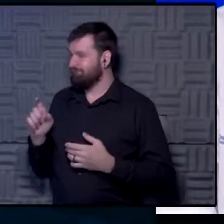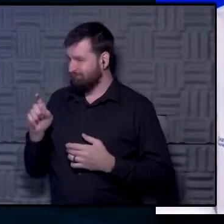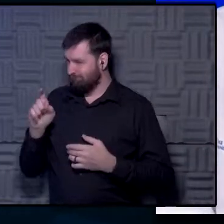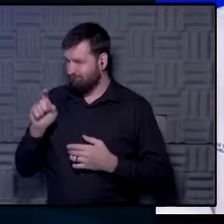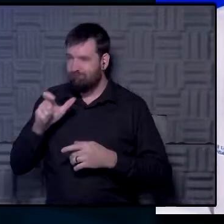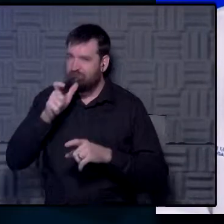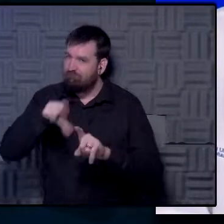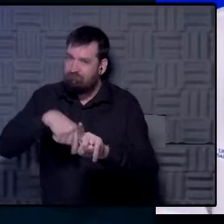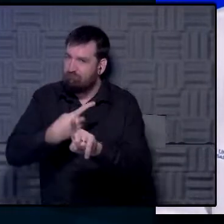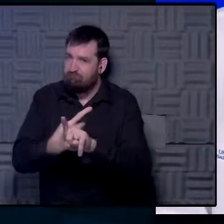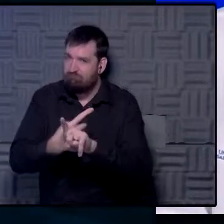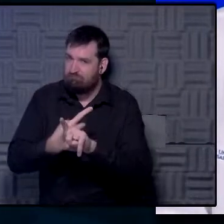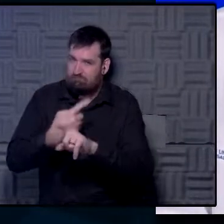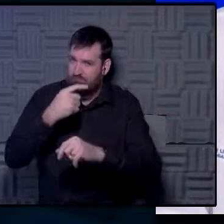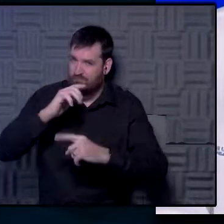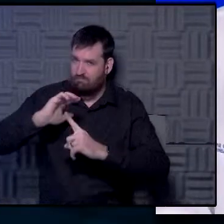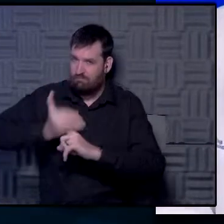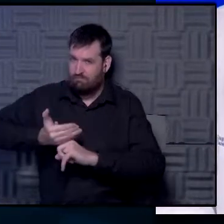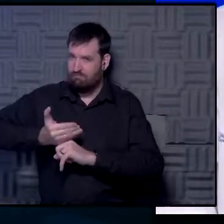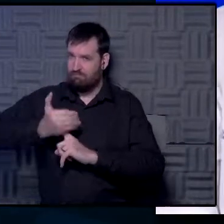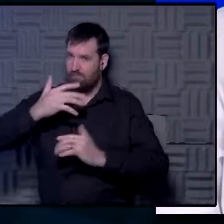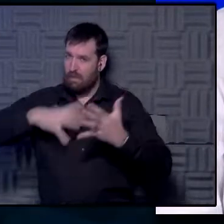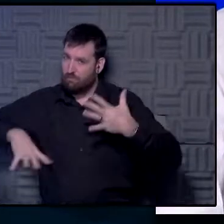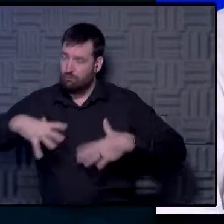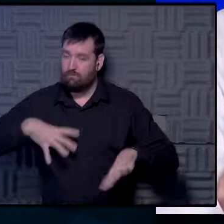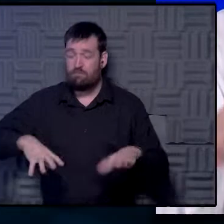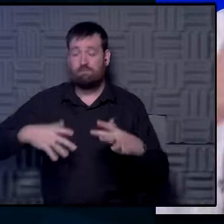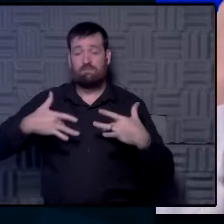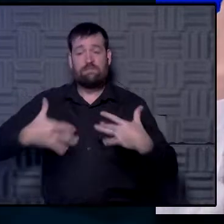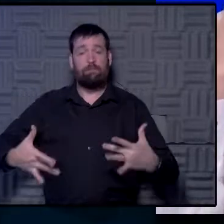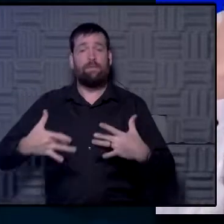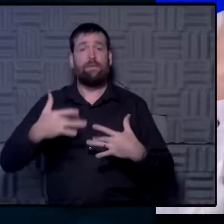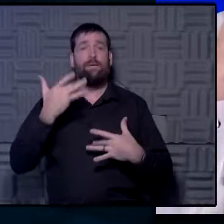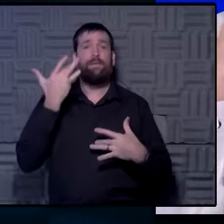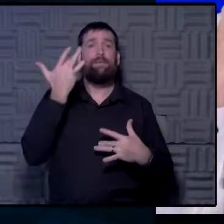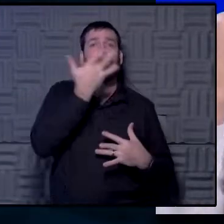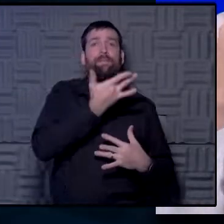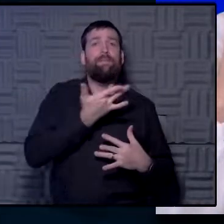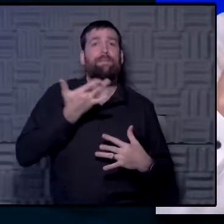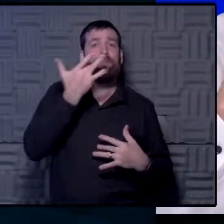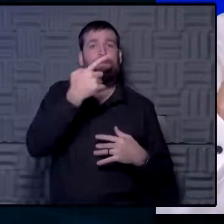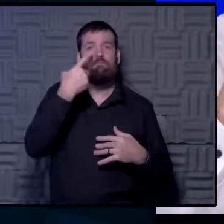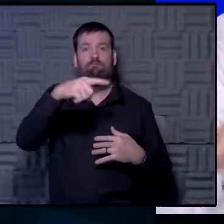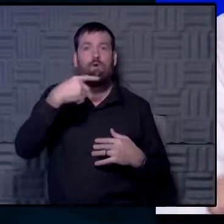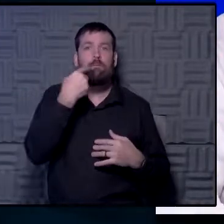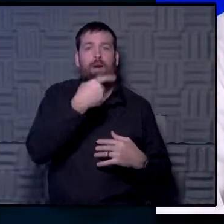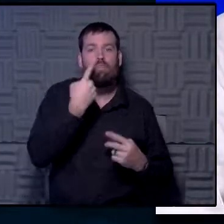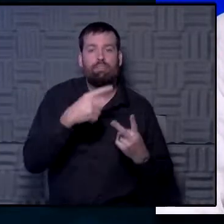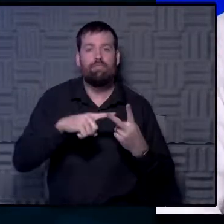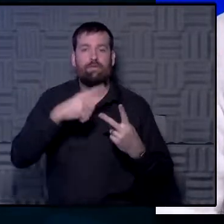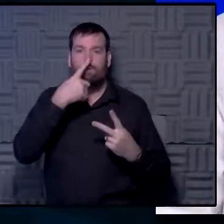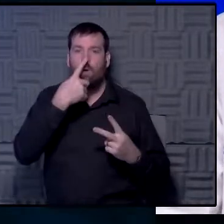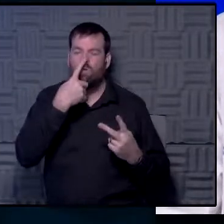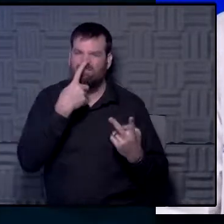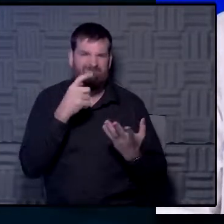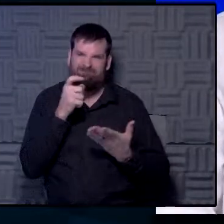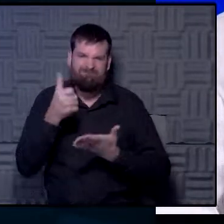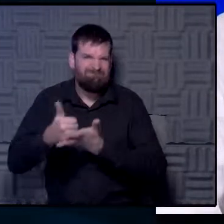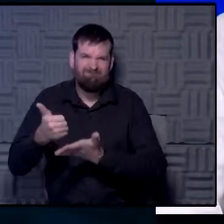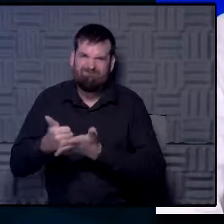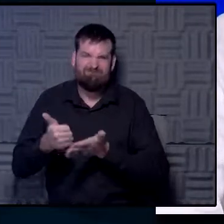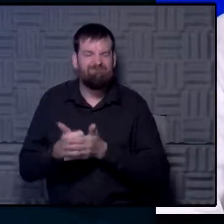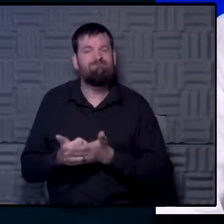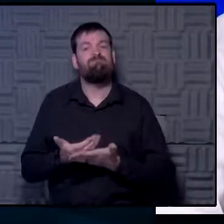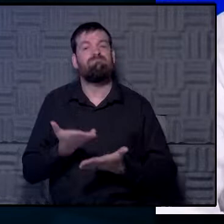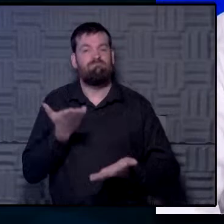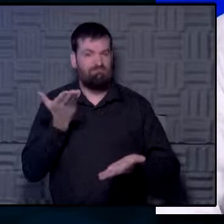have more than a mask for a costume, because most of those masks have holes for the mouth and the nose, so that really won't do much. You